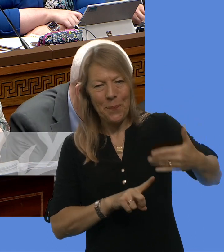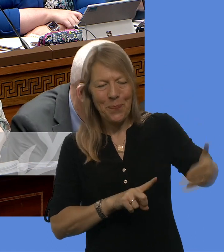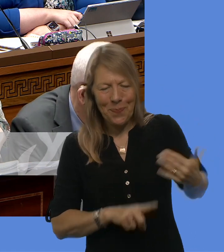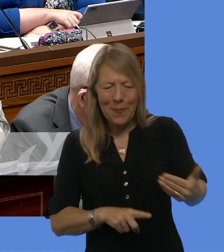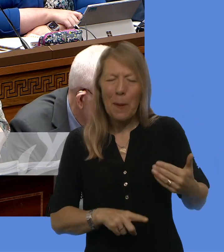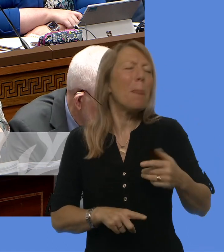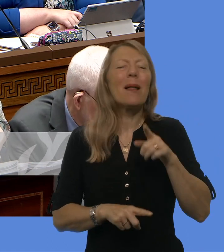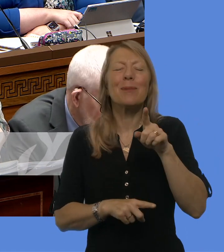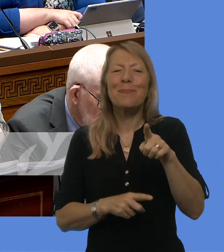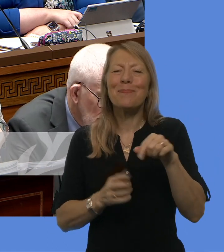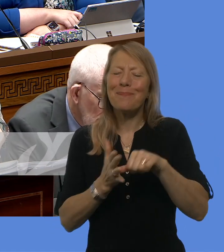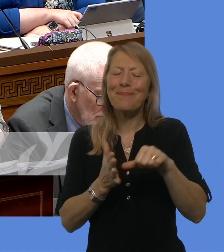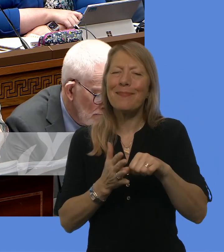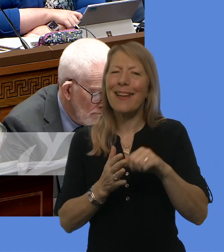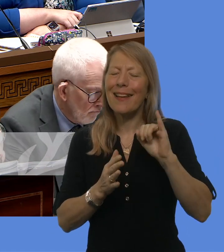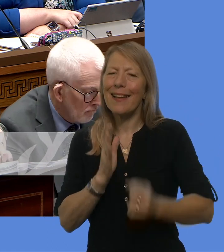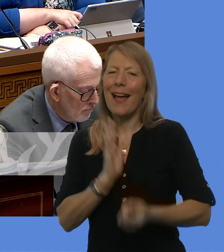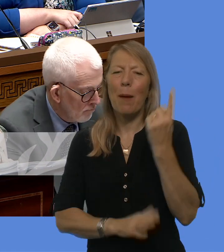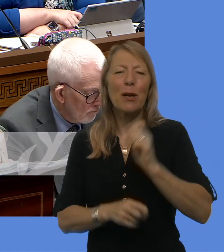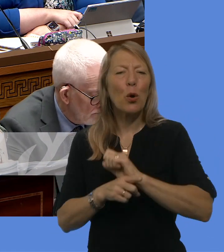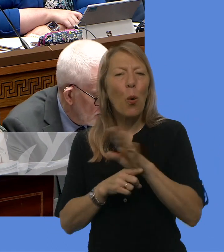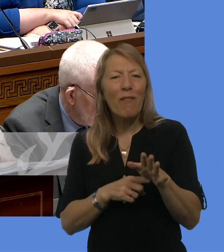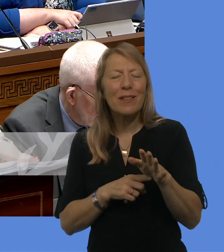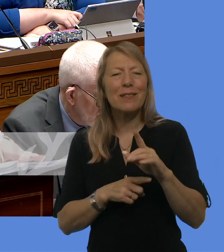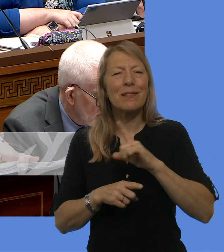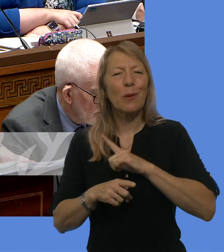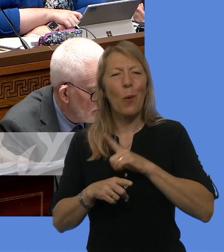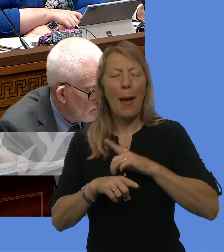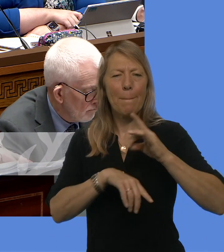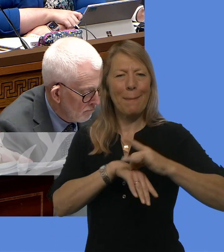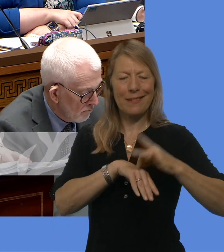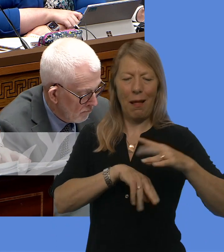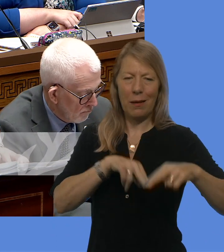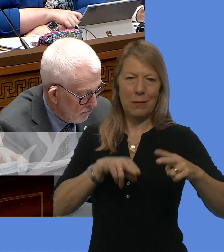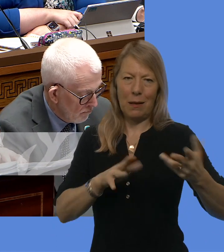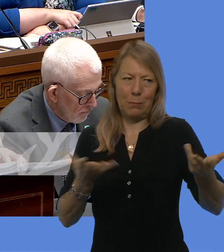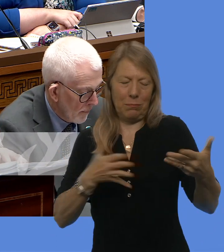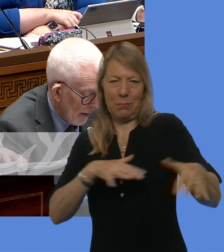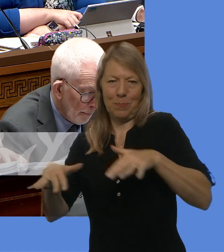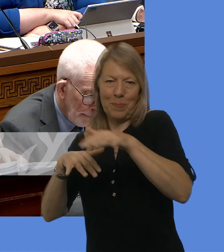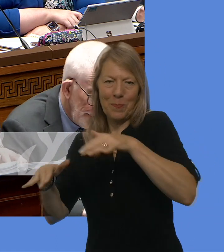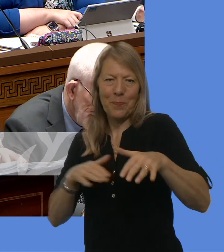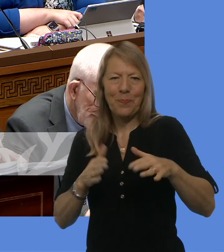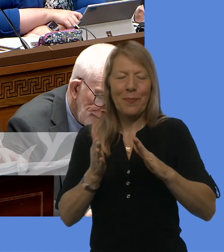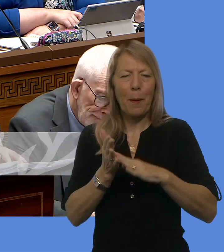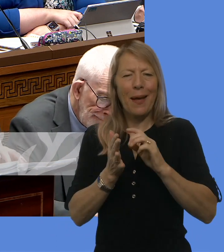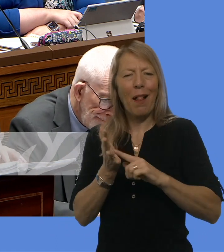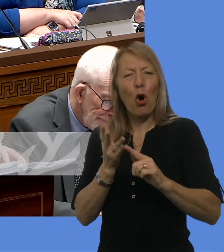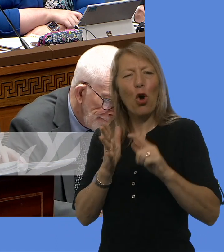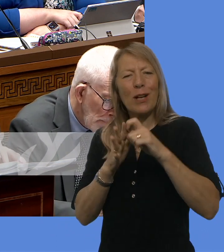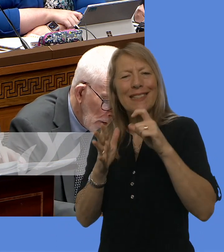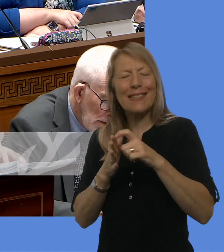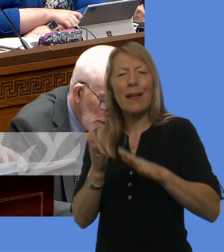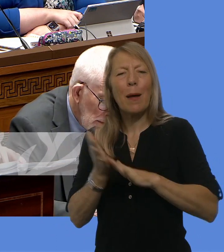factors. They include the COVID pandemic, by removing the ability for cases to be actioned, the MacLeod remedy requiring the reassessment of some police